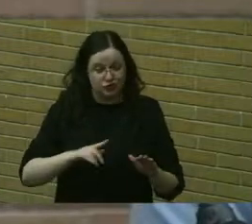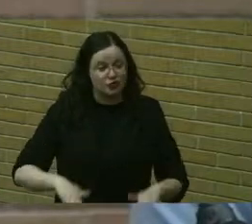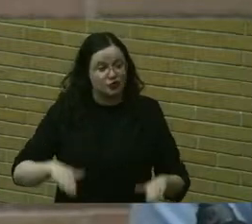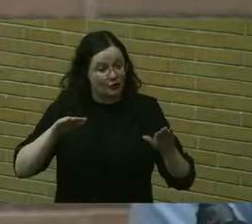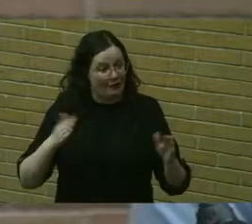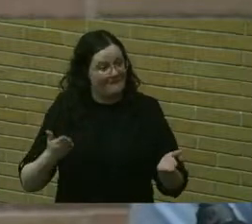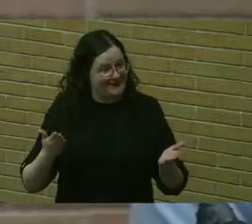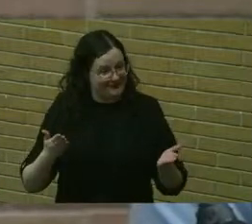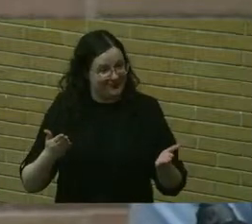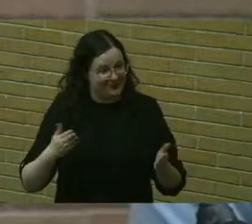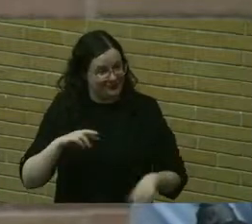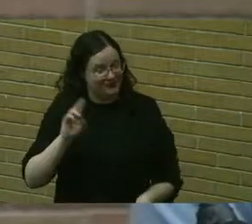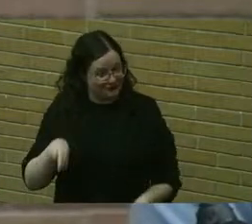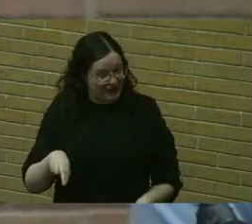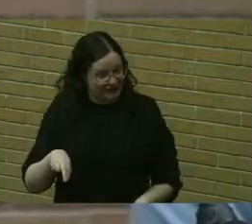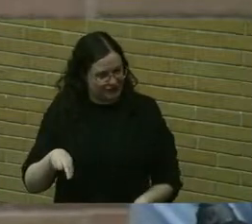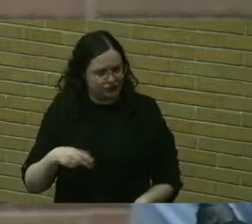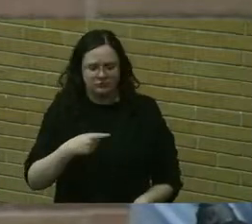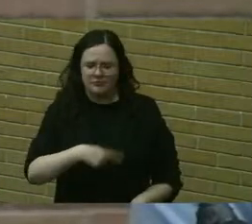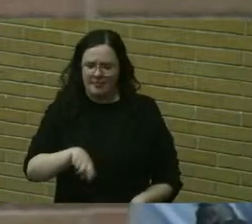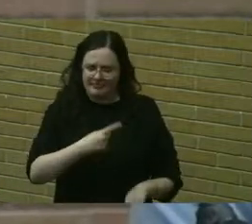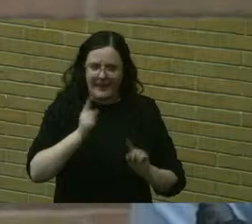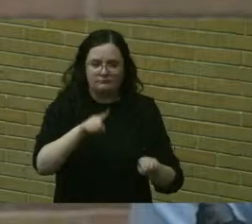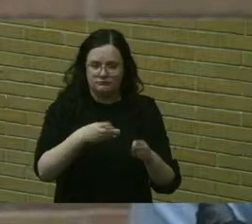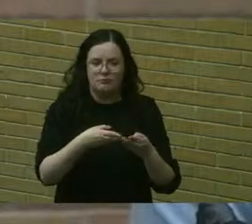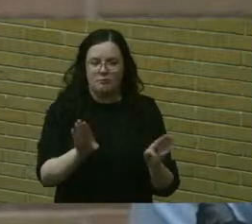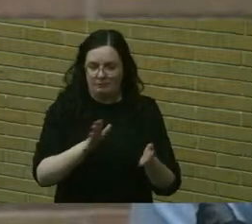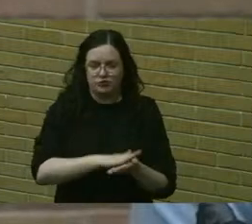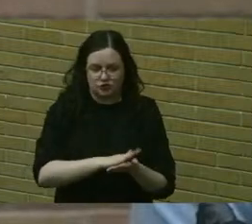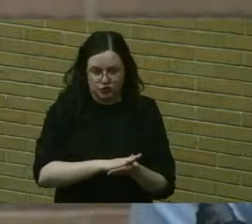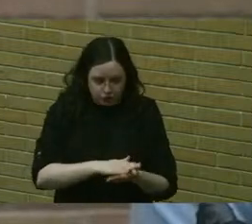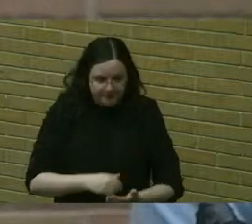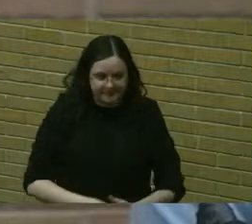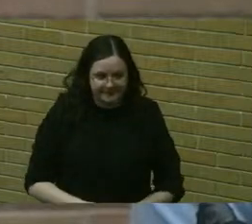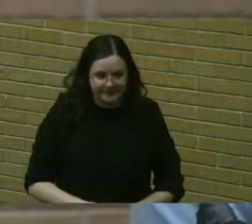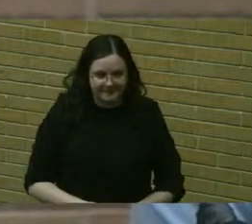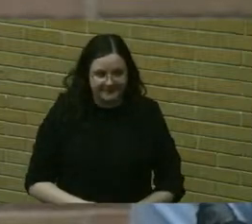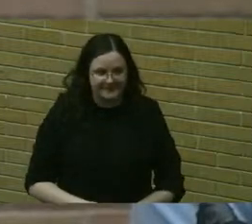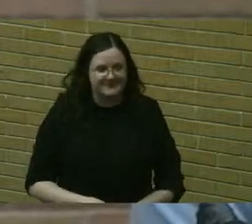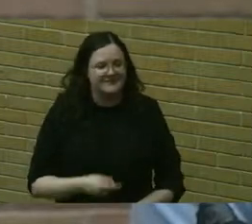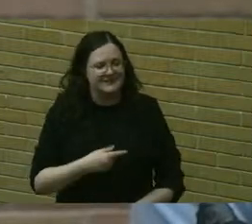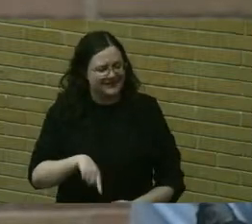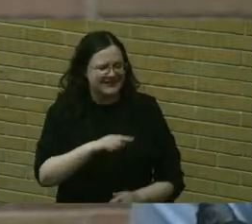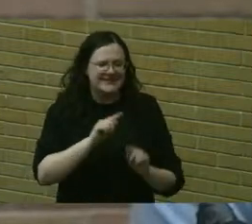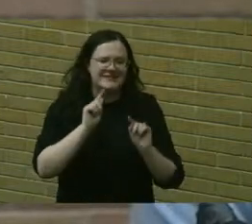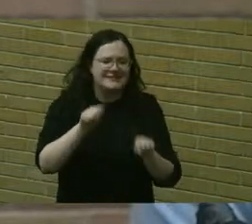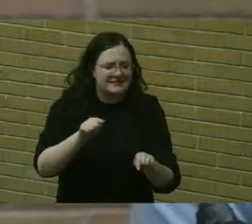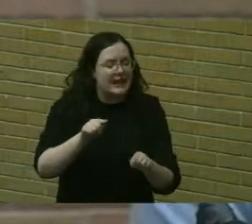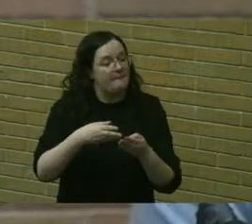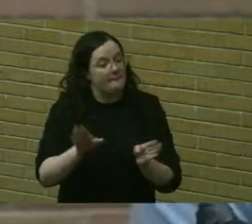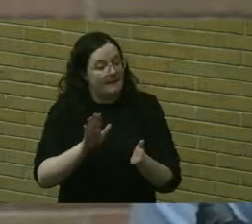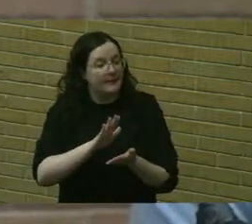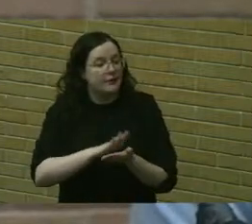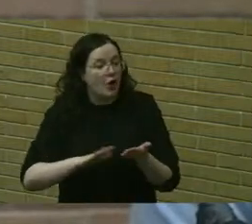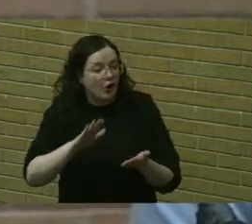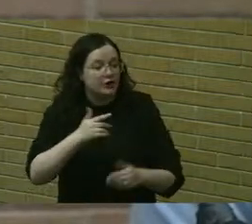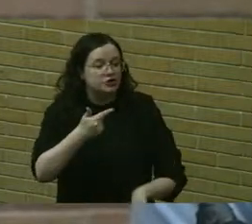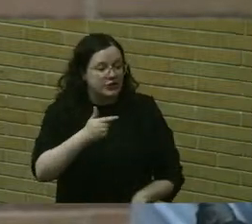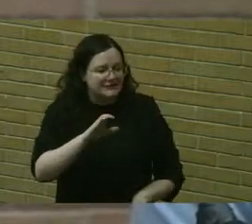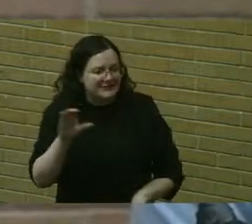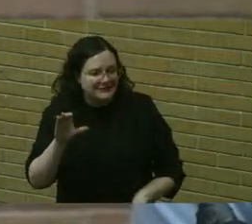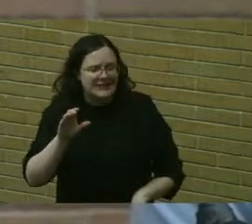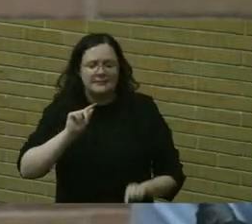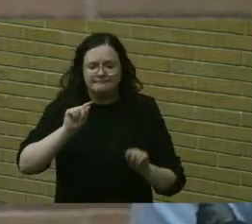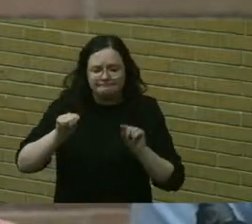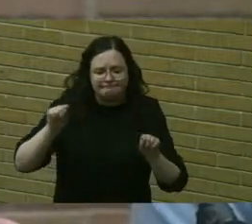They went to public schools. They went to Temple Breed Kodesh, JCC, other places,